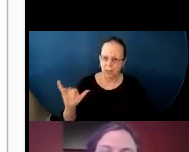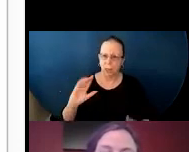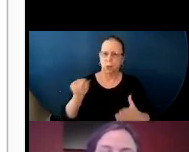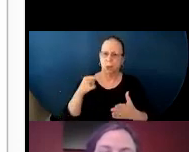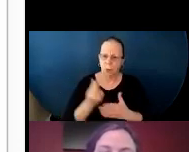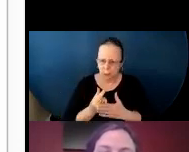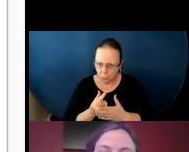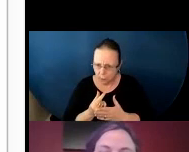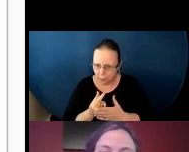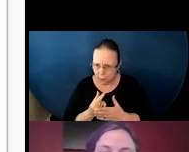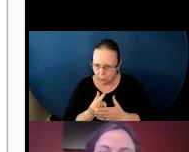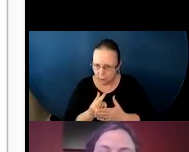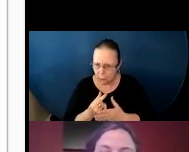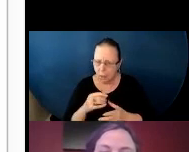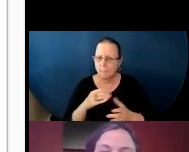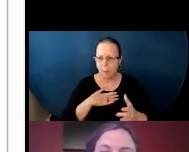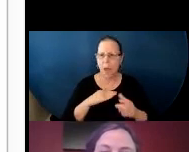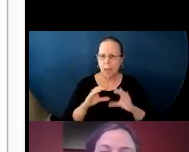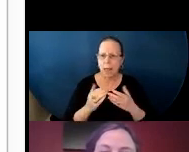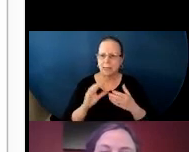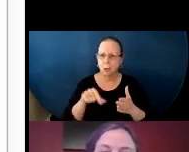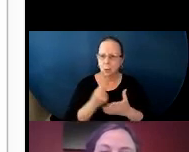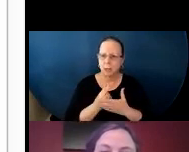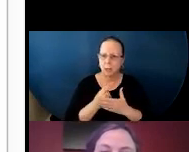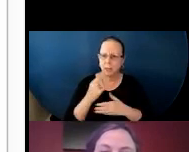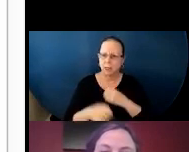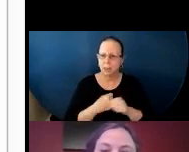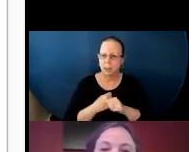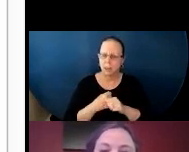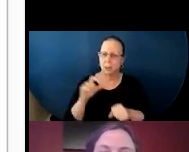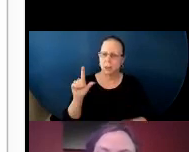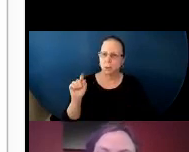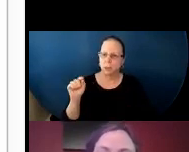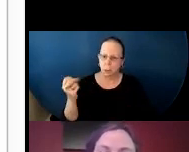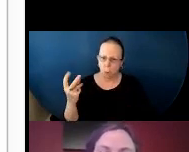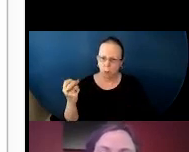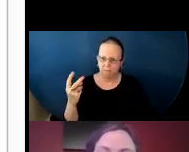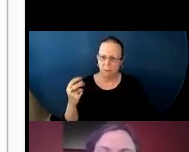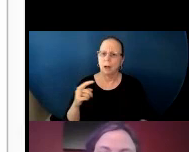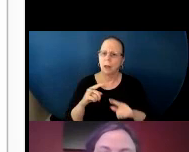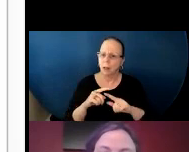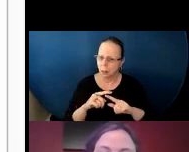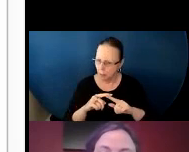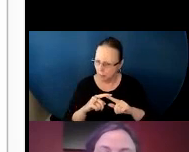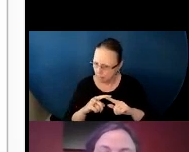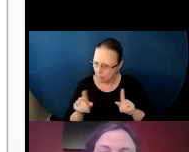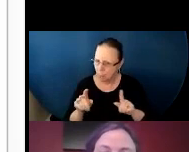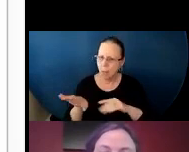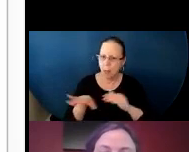so my class graduated in 2012, but I officially left school